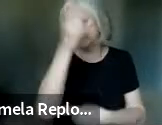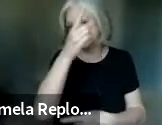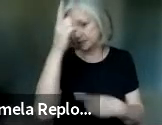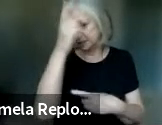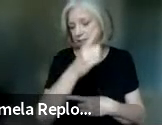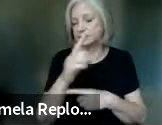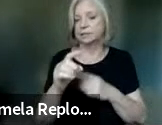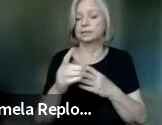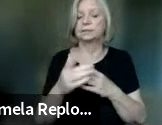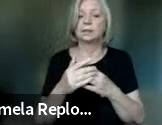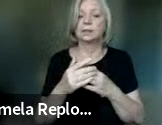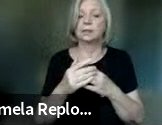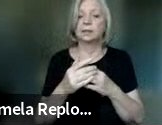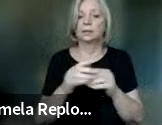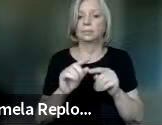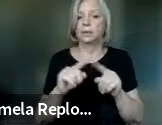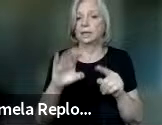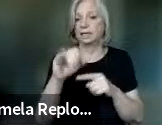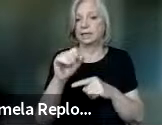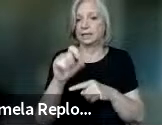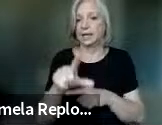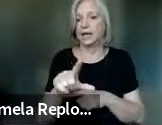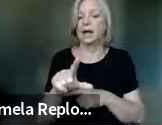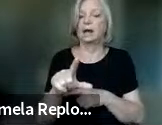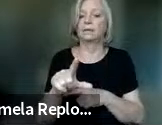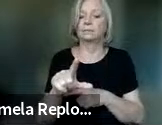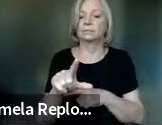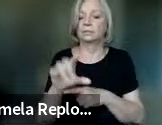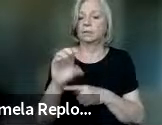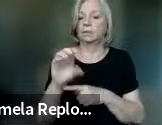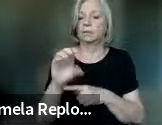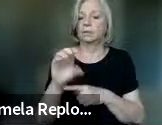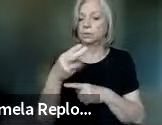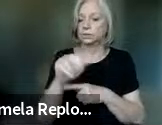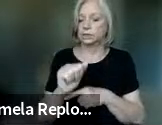standards, and that's for healthcare settings. Both of those,